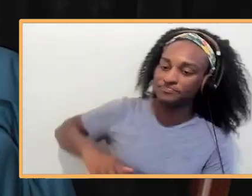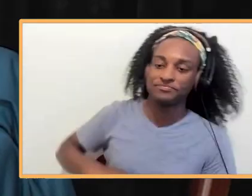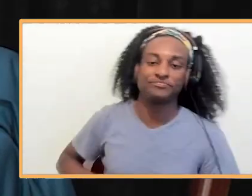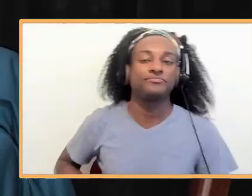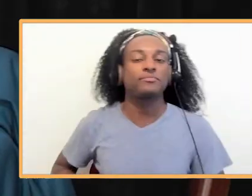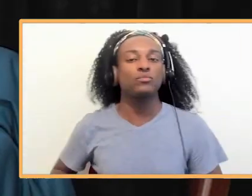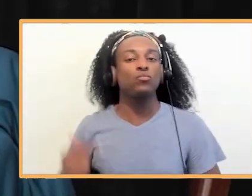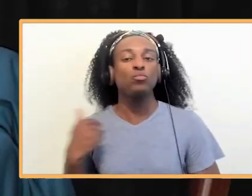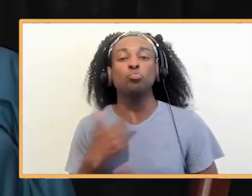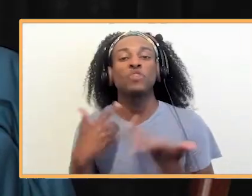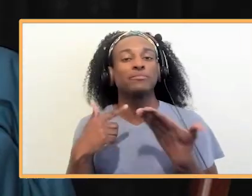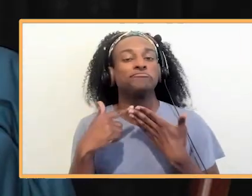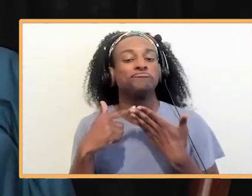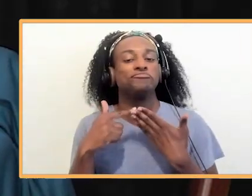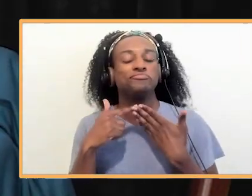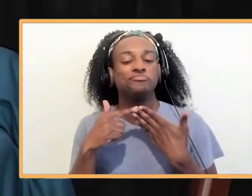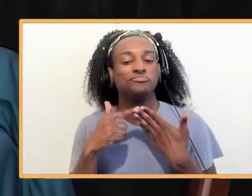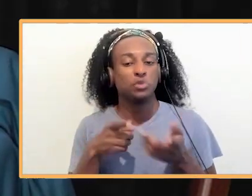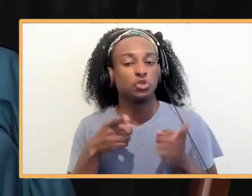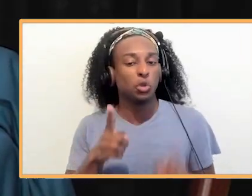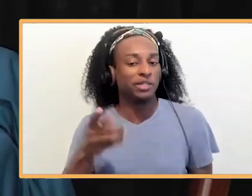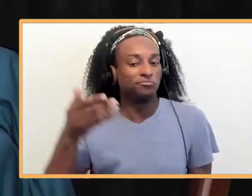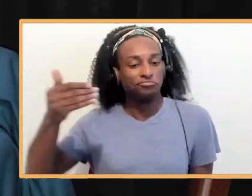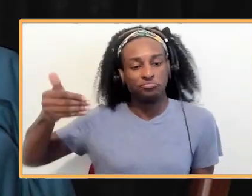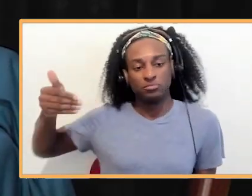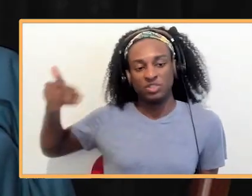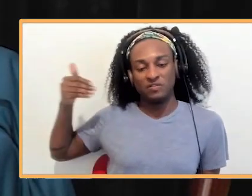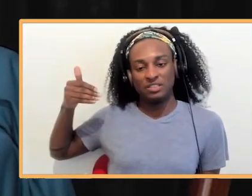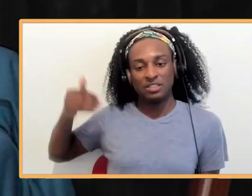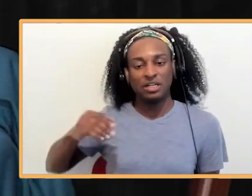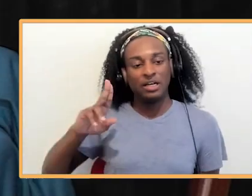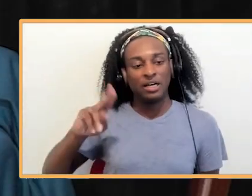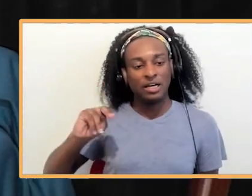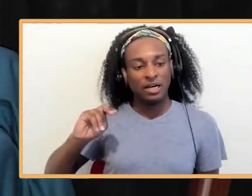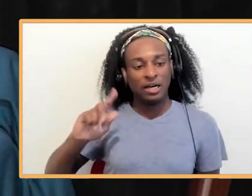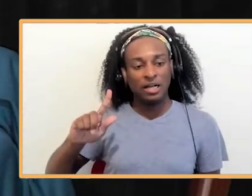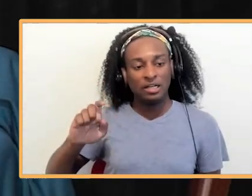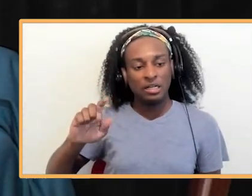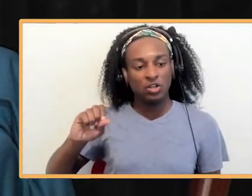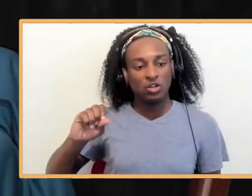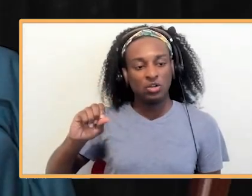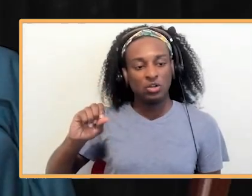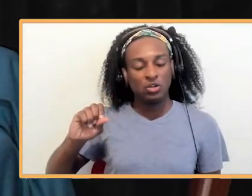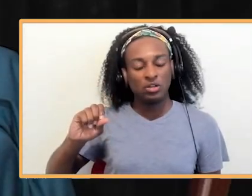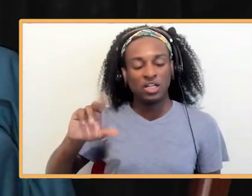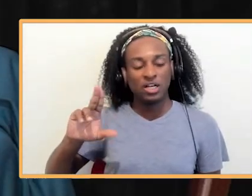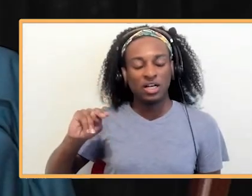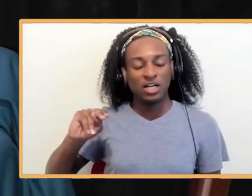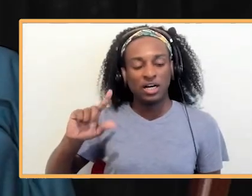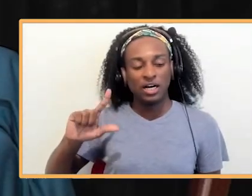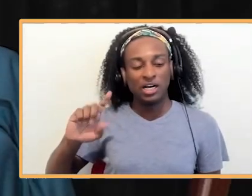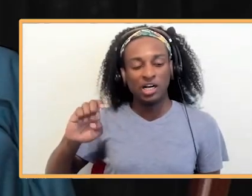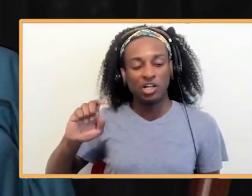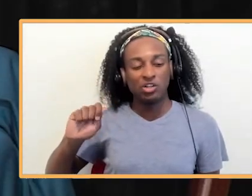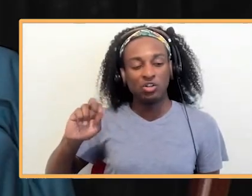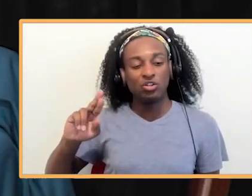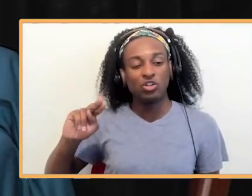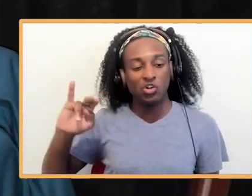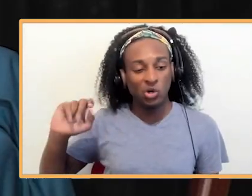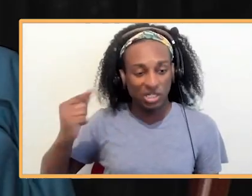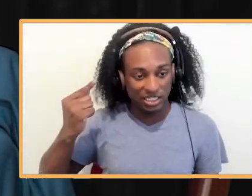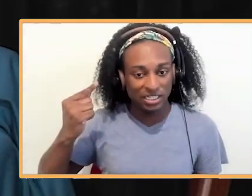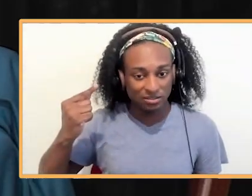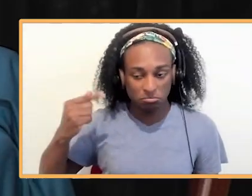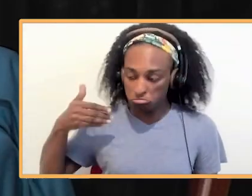episodes, the word that I use and Joseph Moreno used